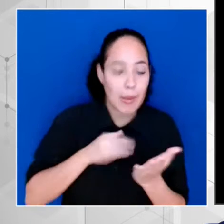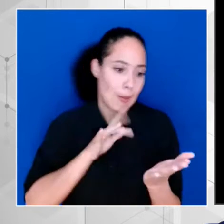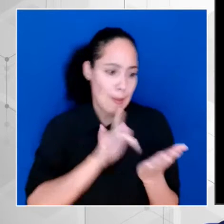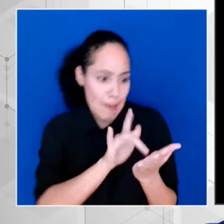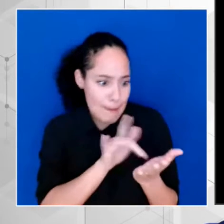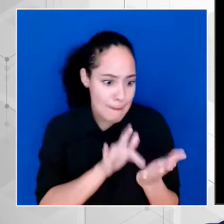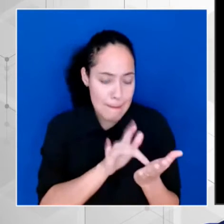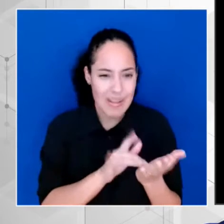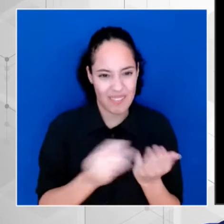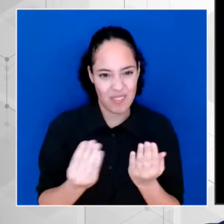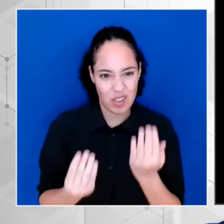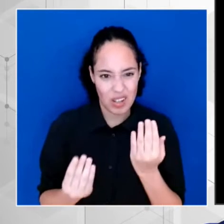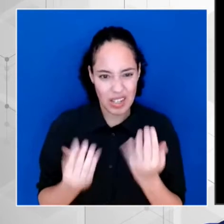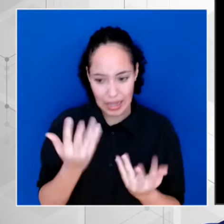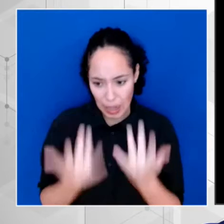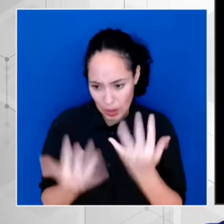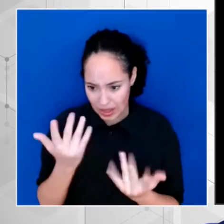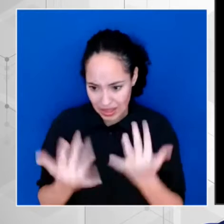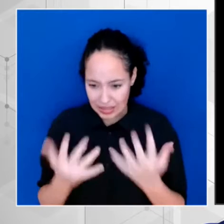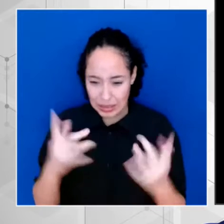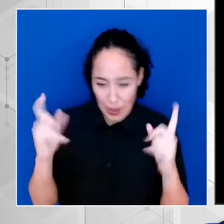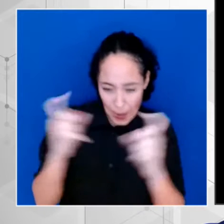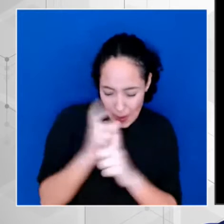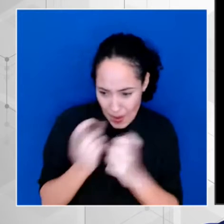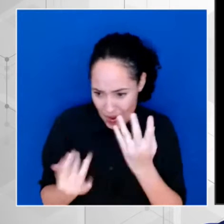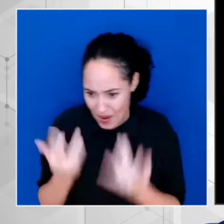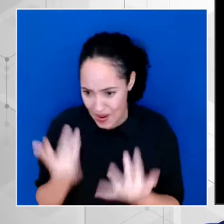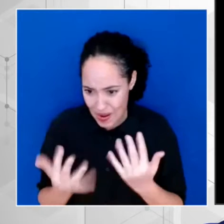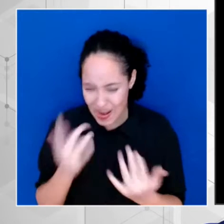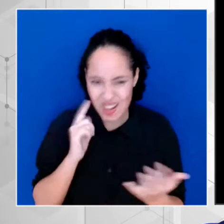So design with your products with this in mind.